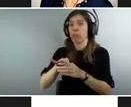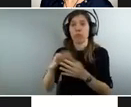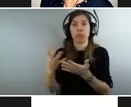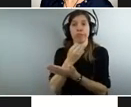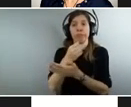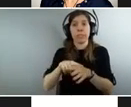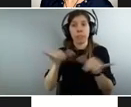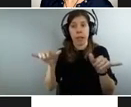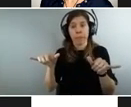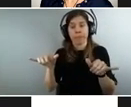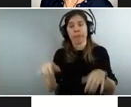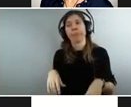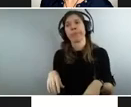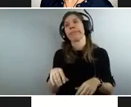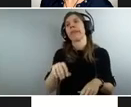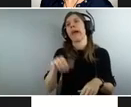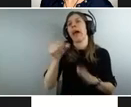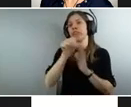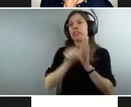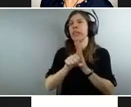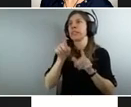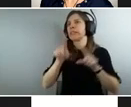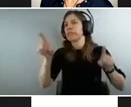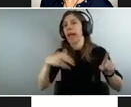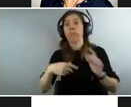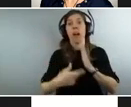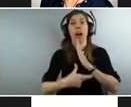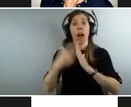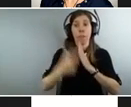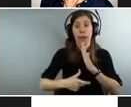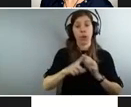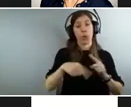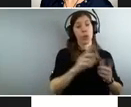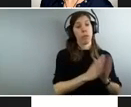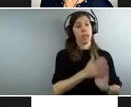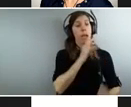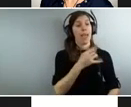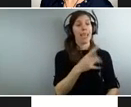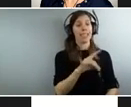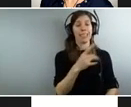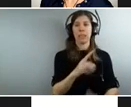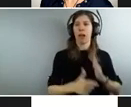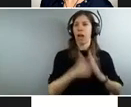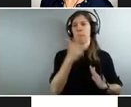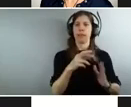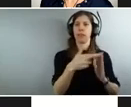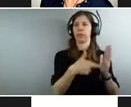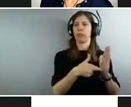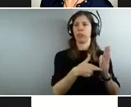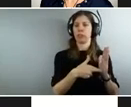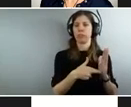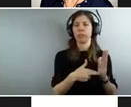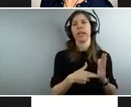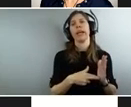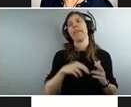time. Other states have automatic voter registration. You turn 18, you are automatically registered to vote. And then many states